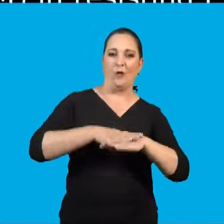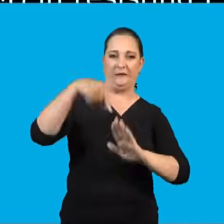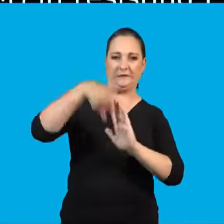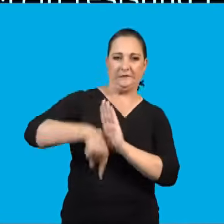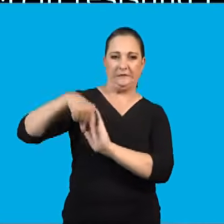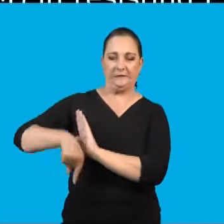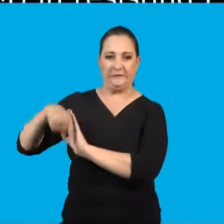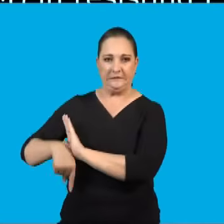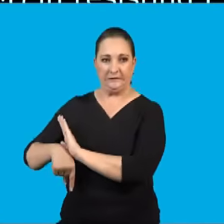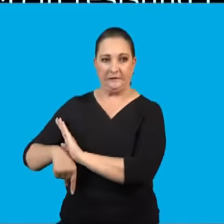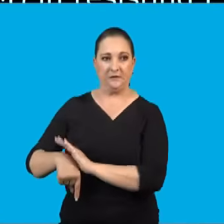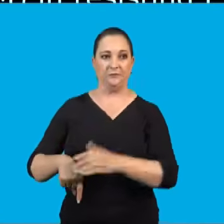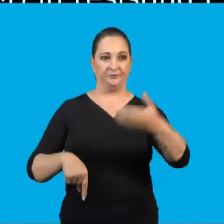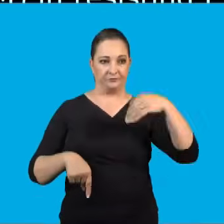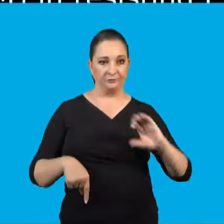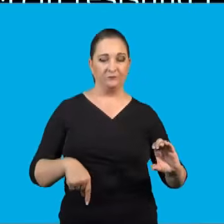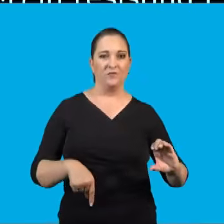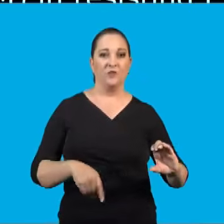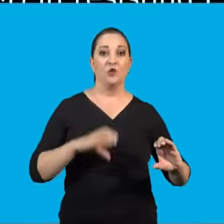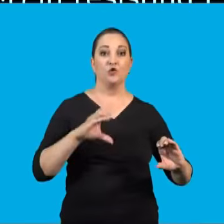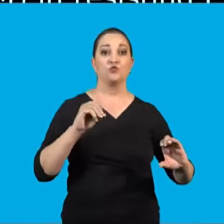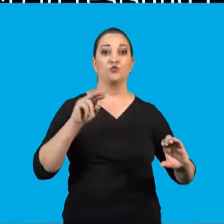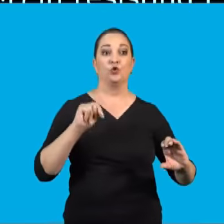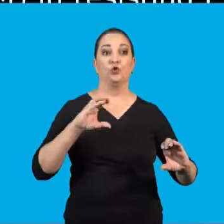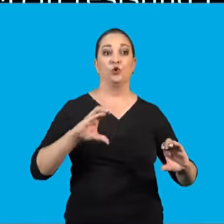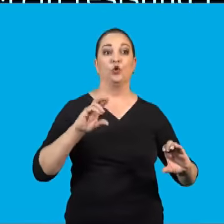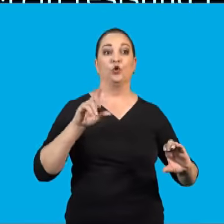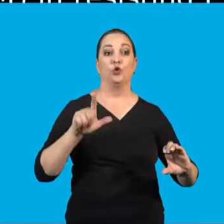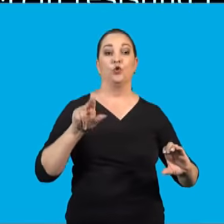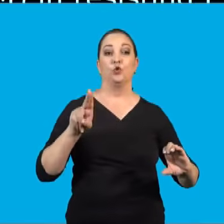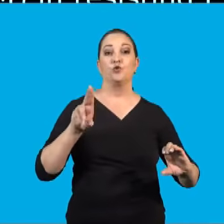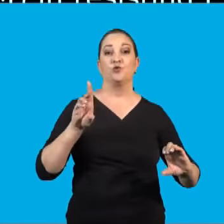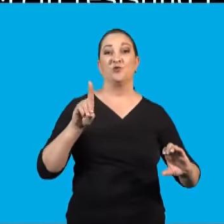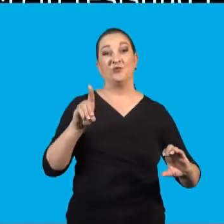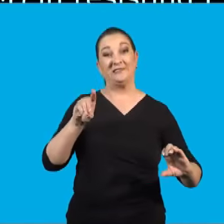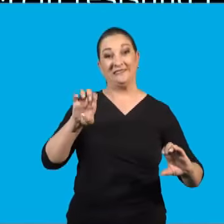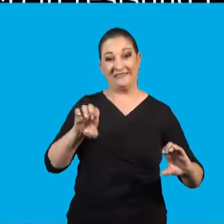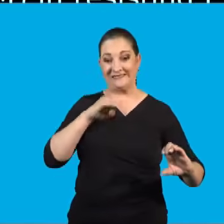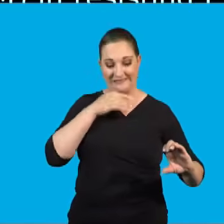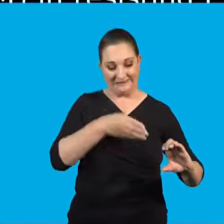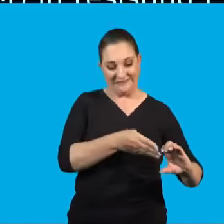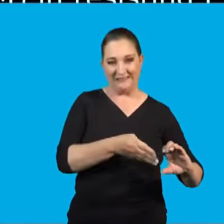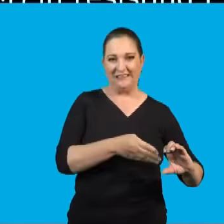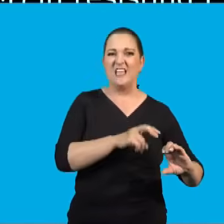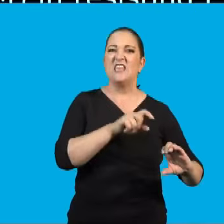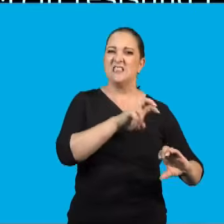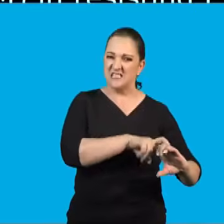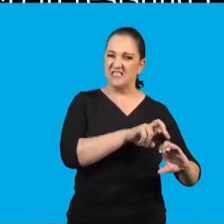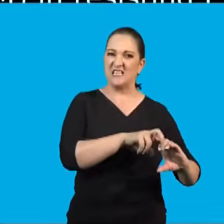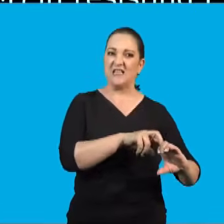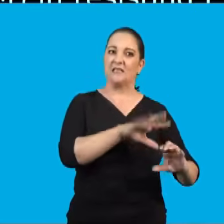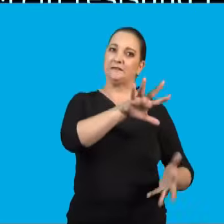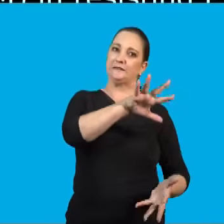points. Now, when you are concluding, remember it's a separate paragraph, this is where you have to sum up your argument.